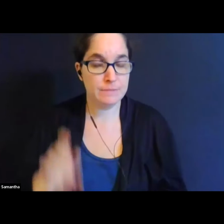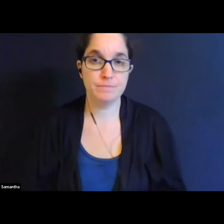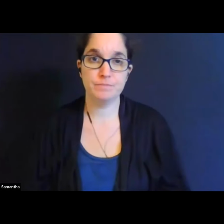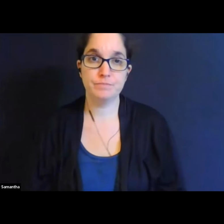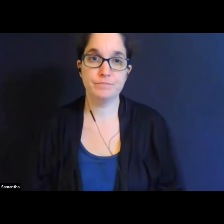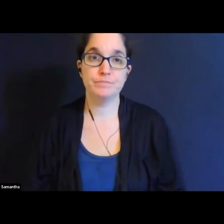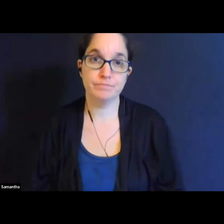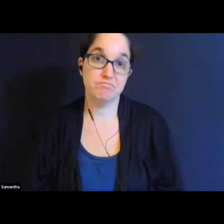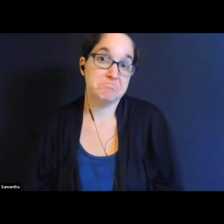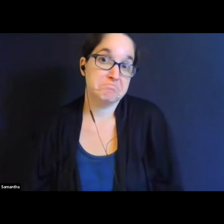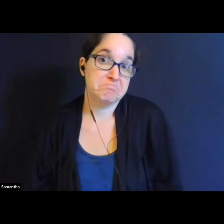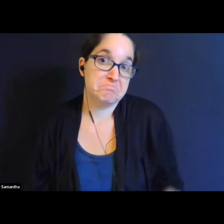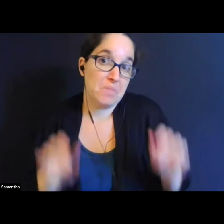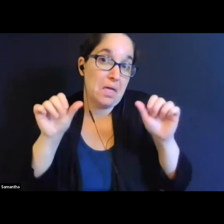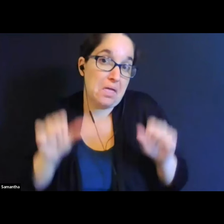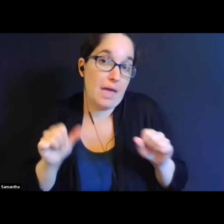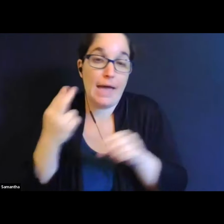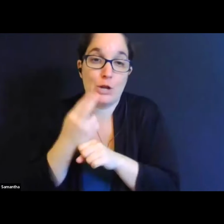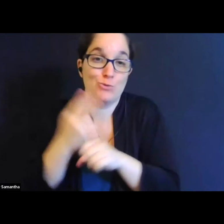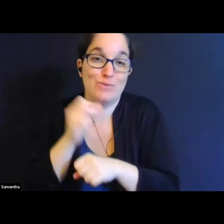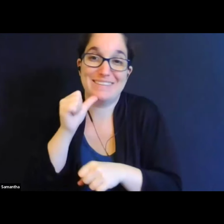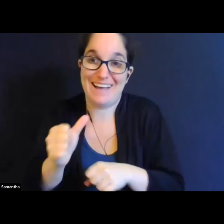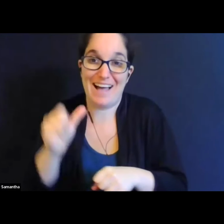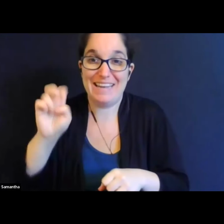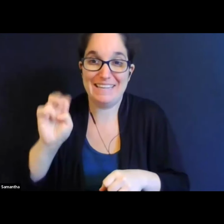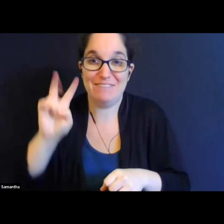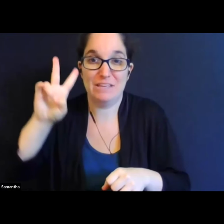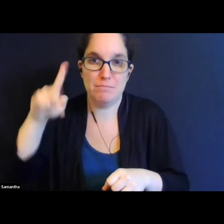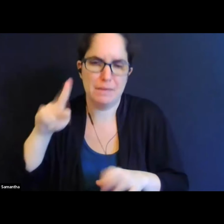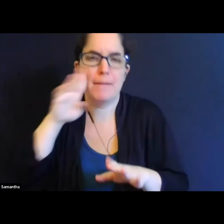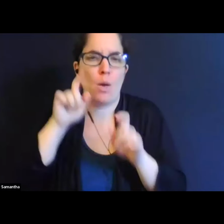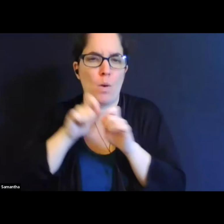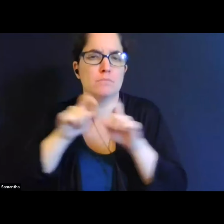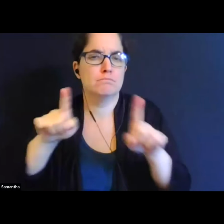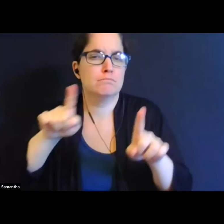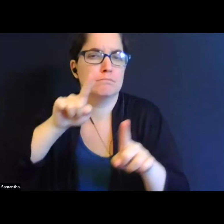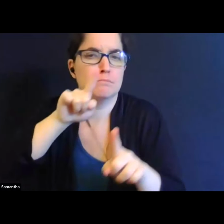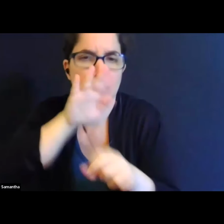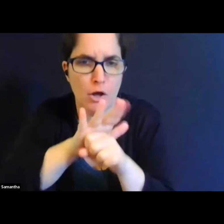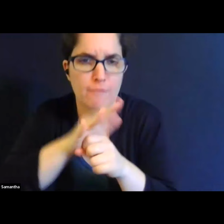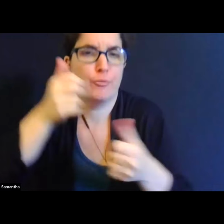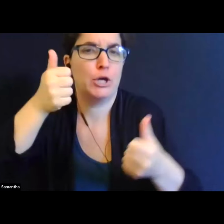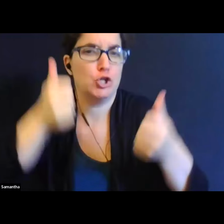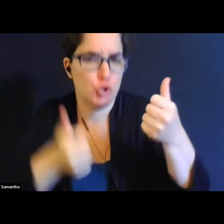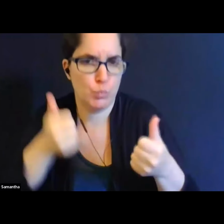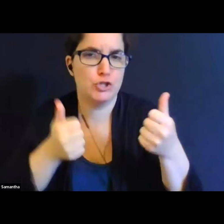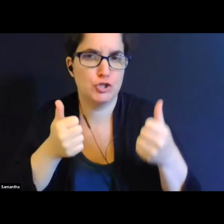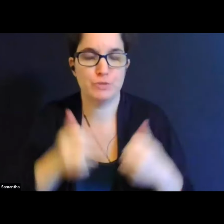But they can be used as non-EVPs. And like I said, I'll get you the confirmation as to whether they're on our PPP